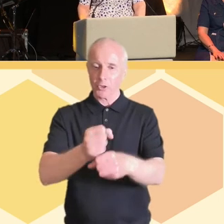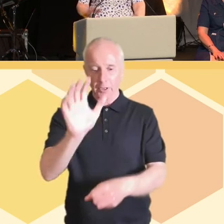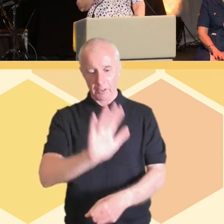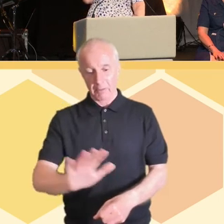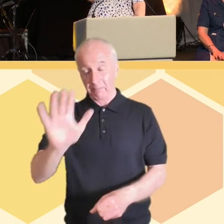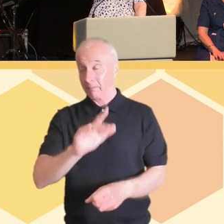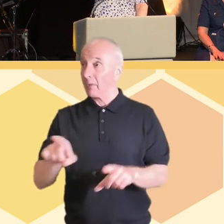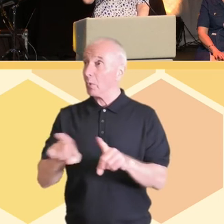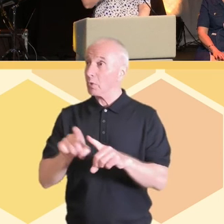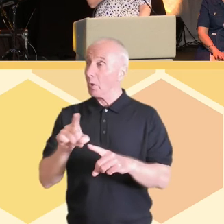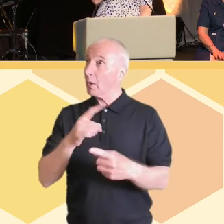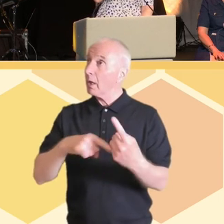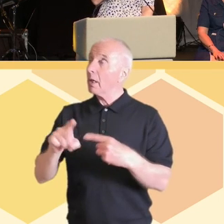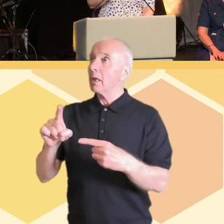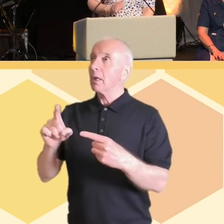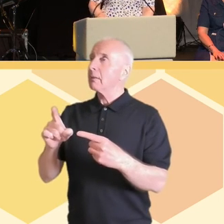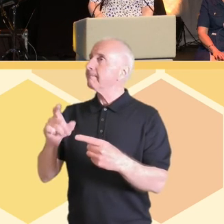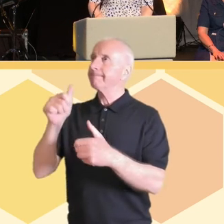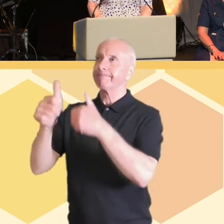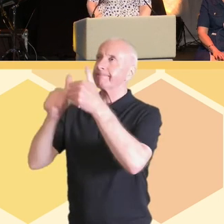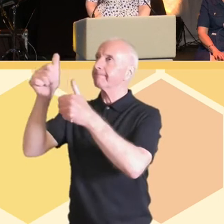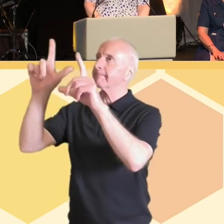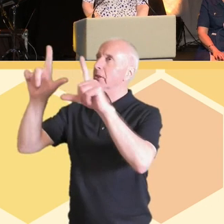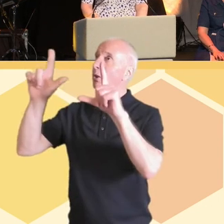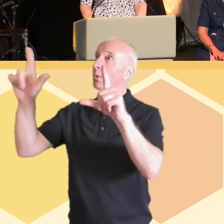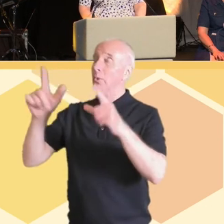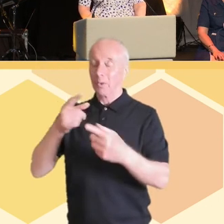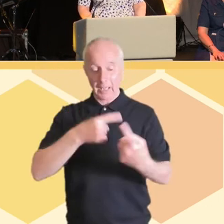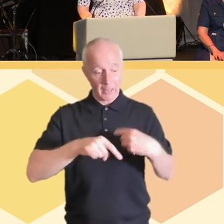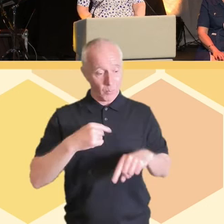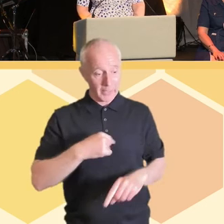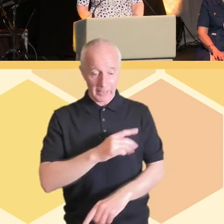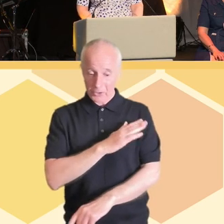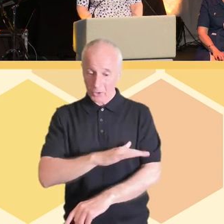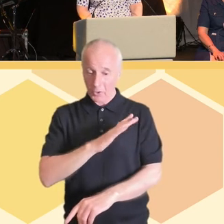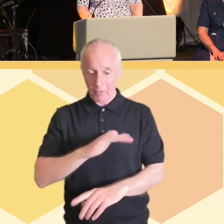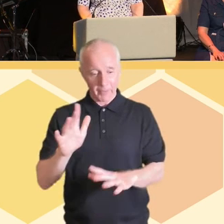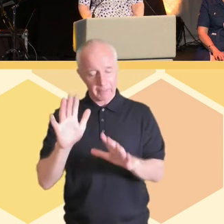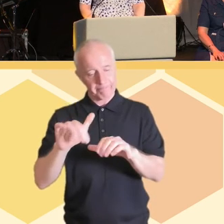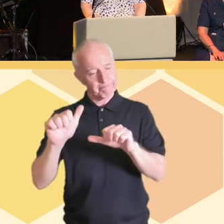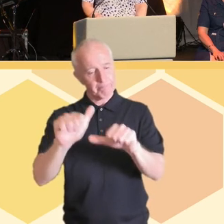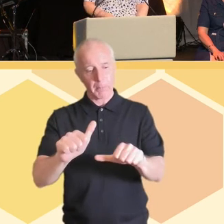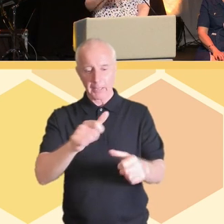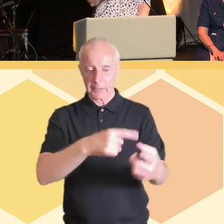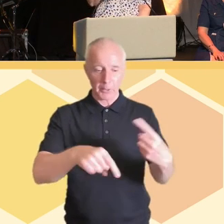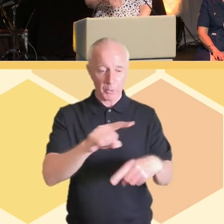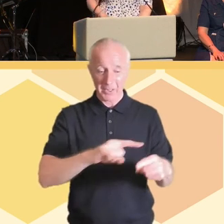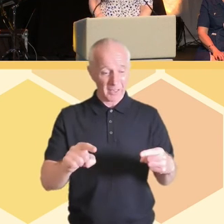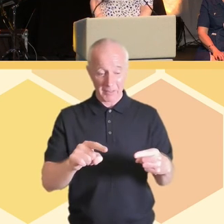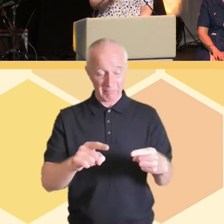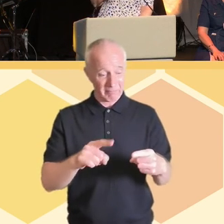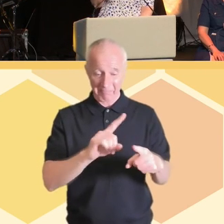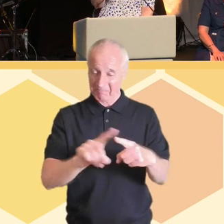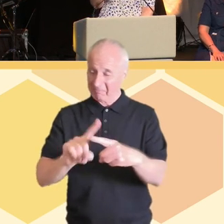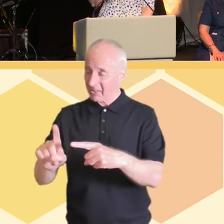to praise the Lord for all the ways that we've been able to serve and bless our communities in so many different ways. And again, I've just